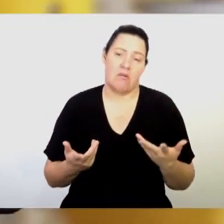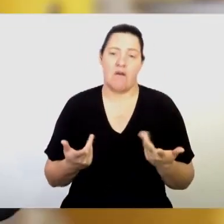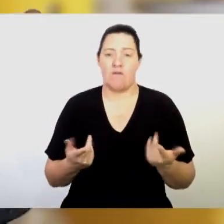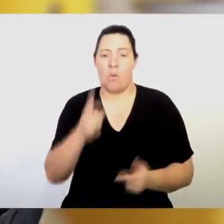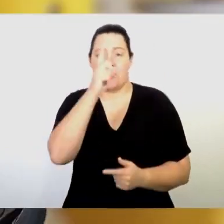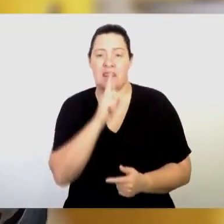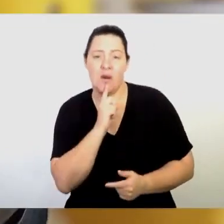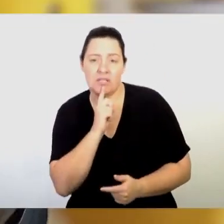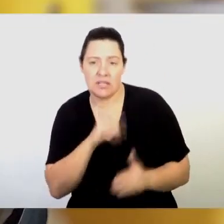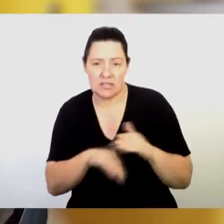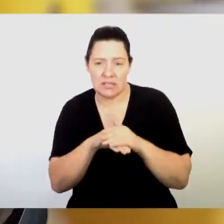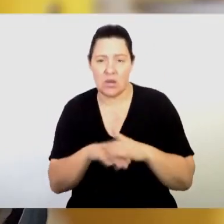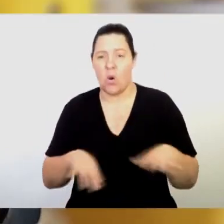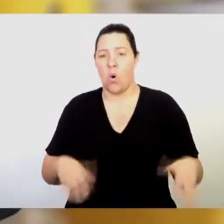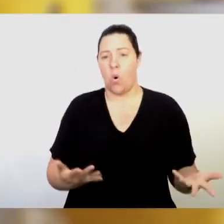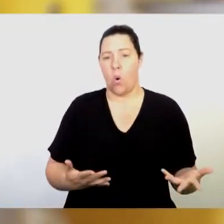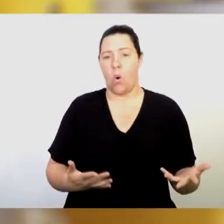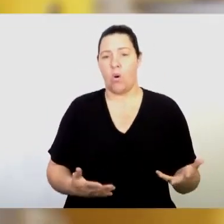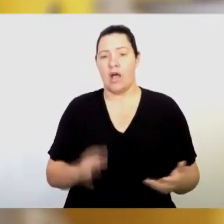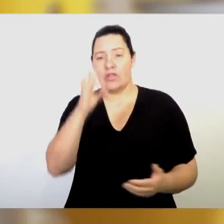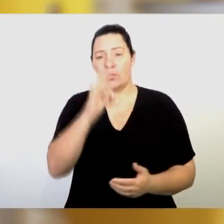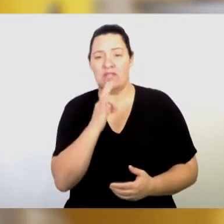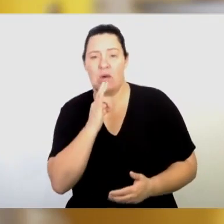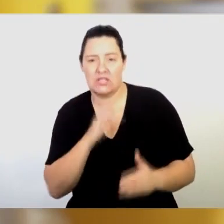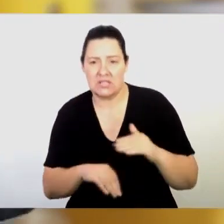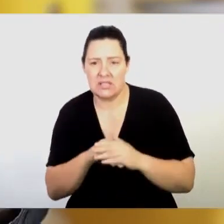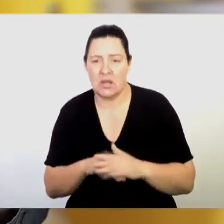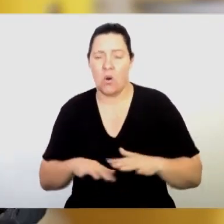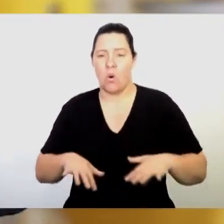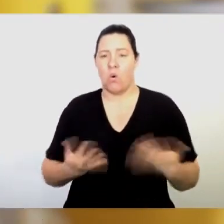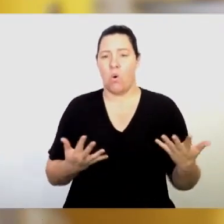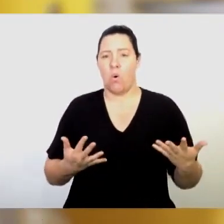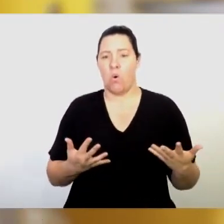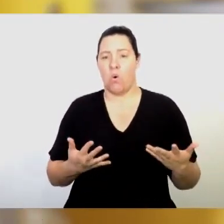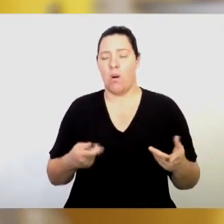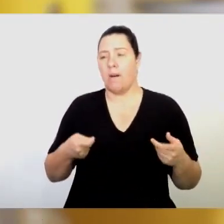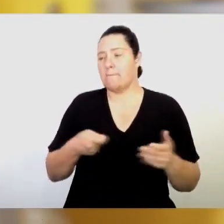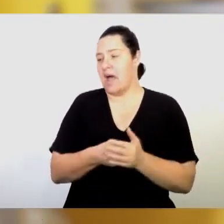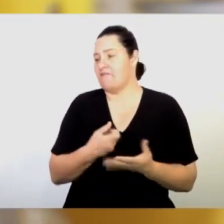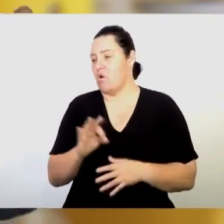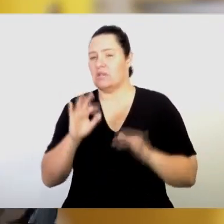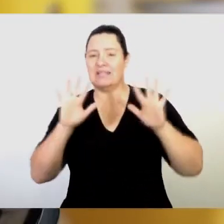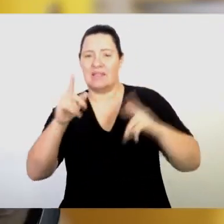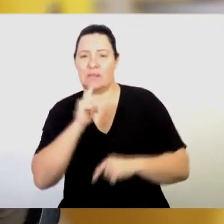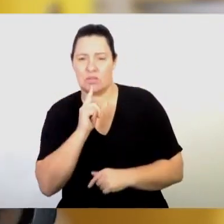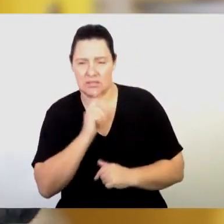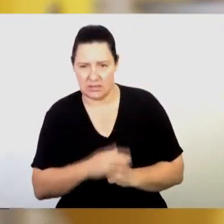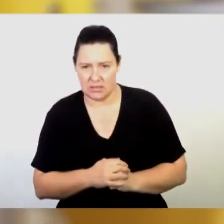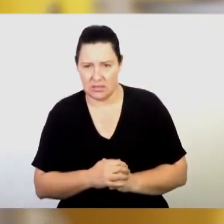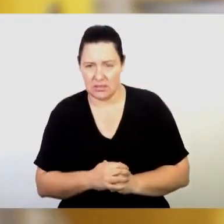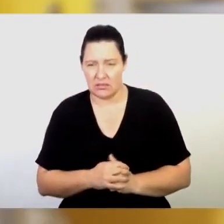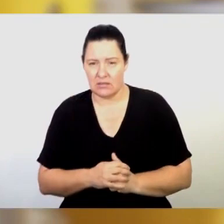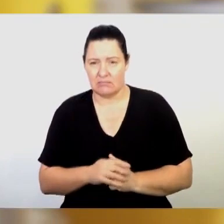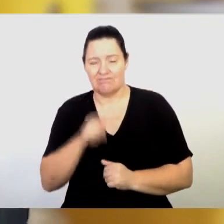buy goods for 1,000? Are you allowed to buy goods for 3,000? Or you're allowed to buy goods for 10,000? So